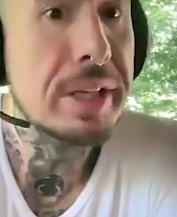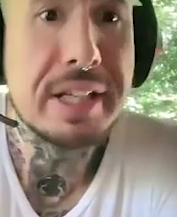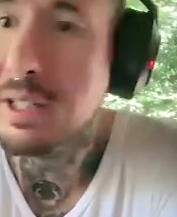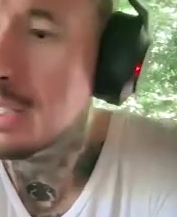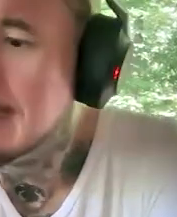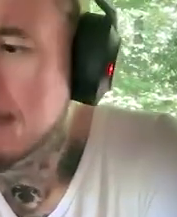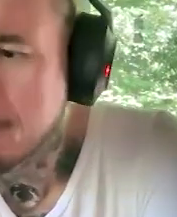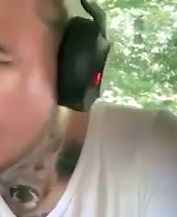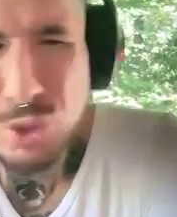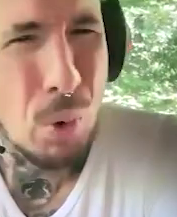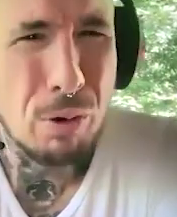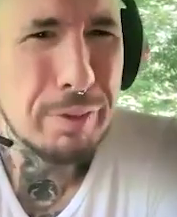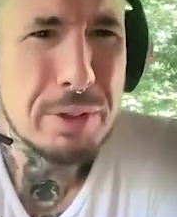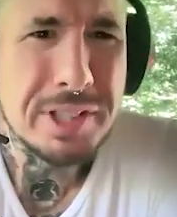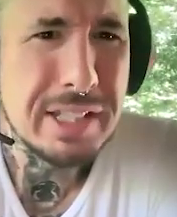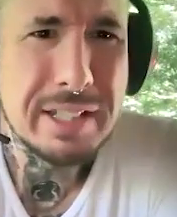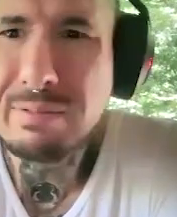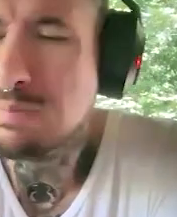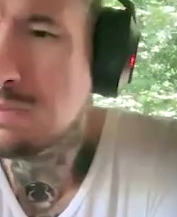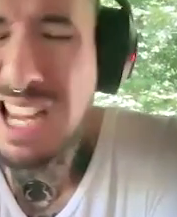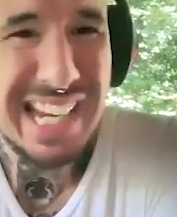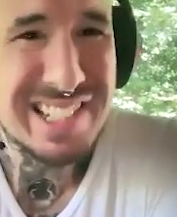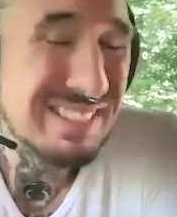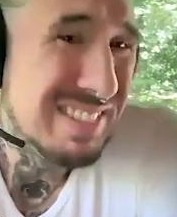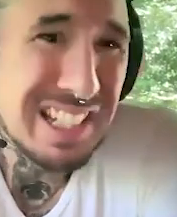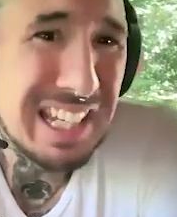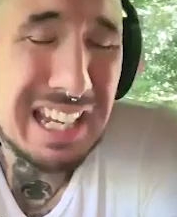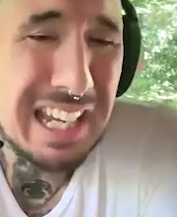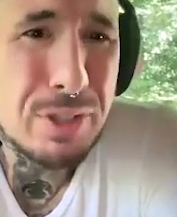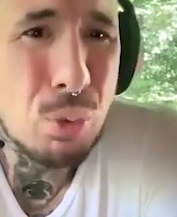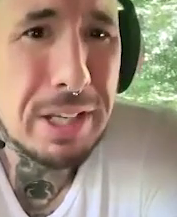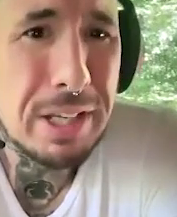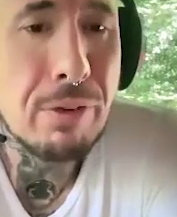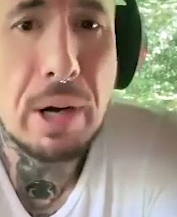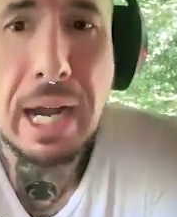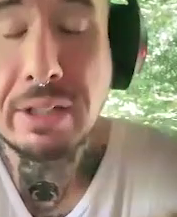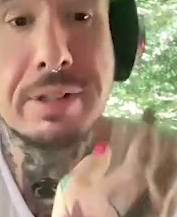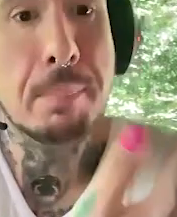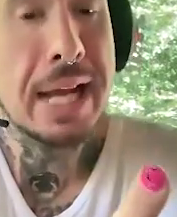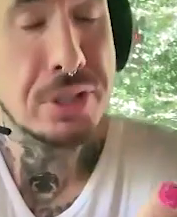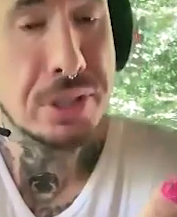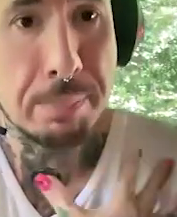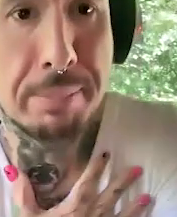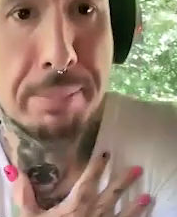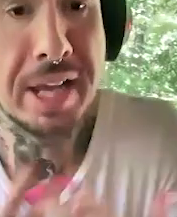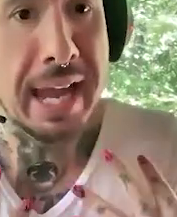2, 3, 12, 13, 18, even 24, I couldn't imagine I'd be able to